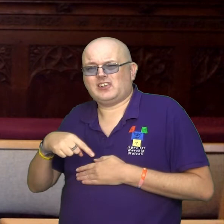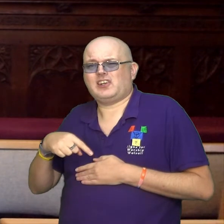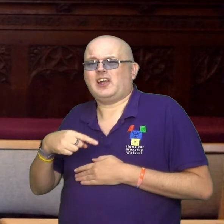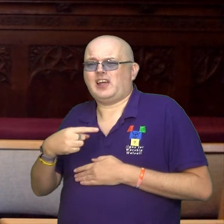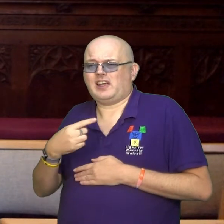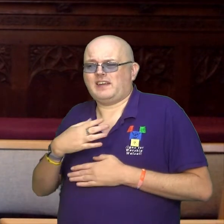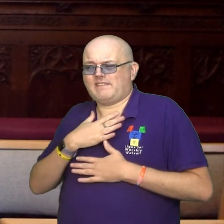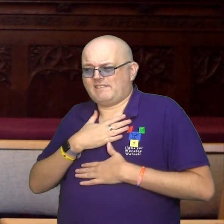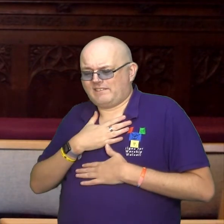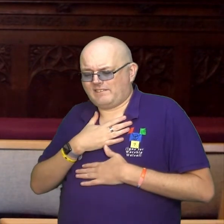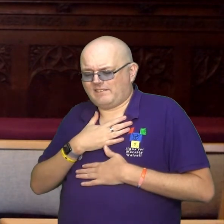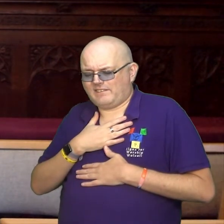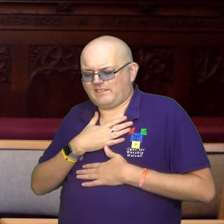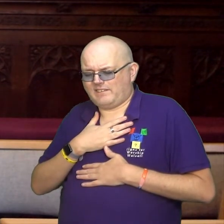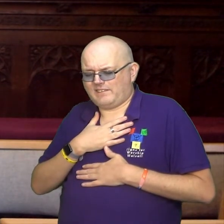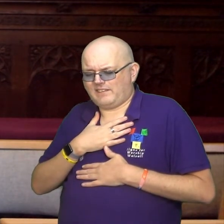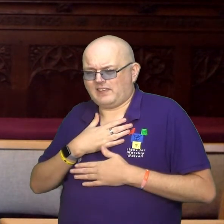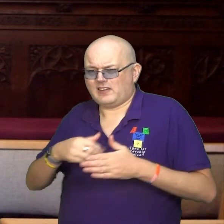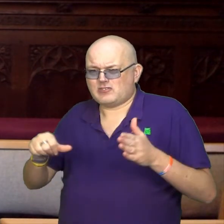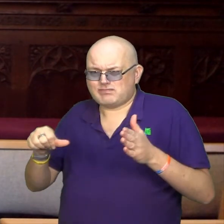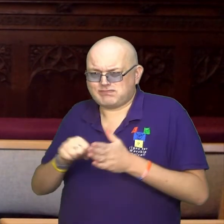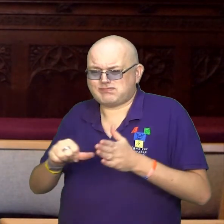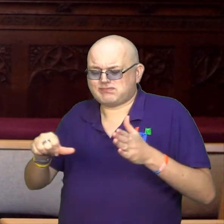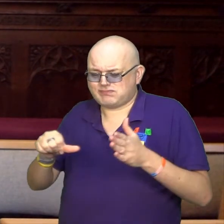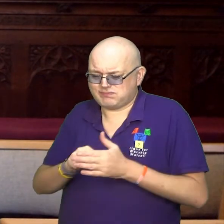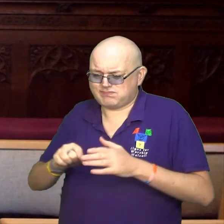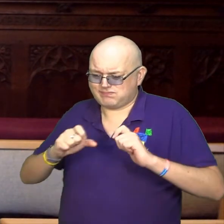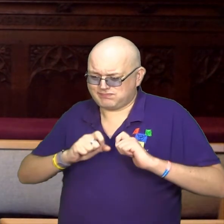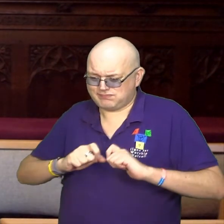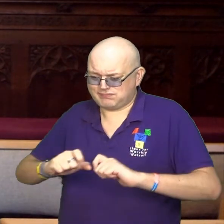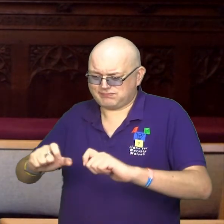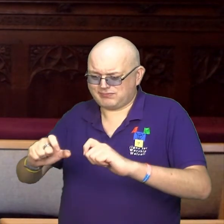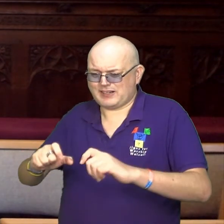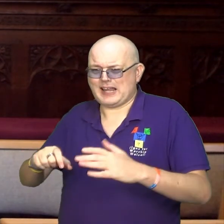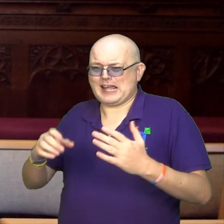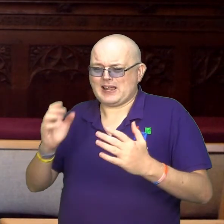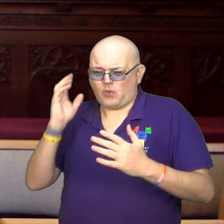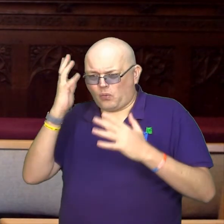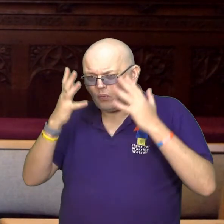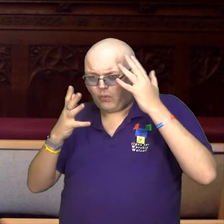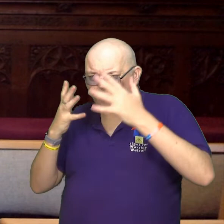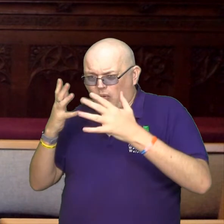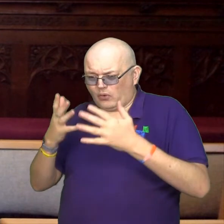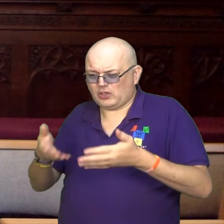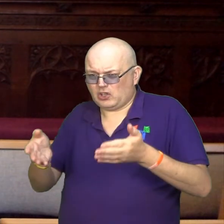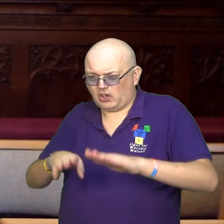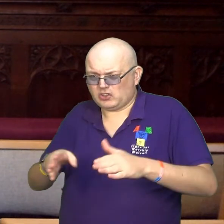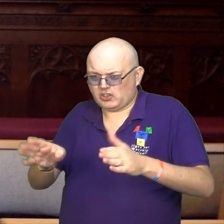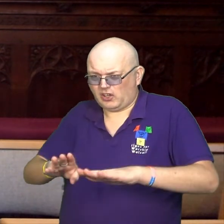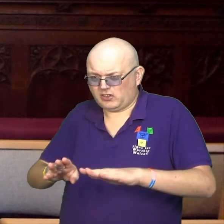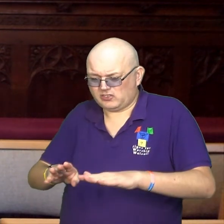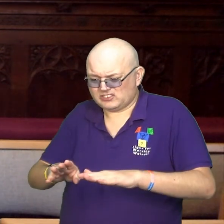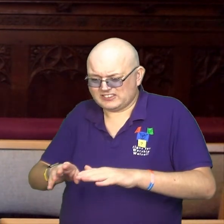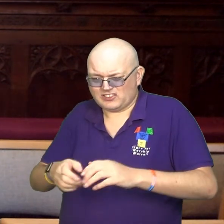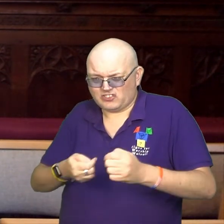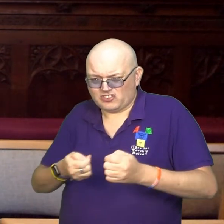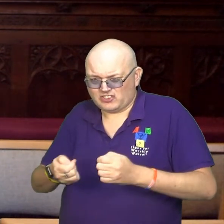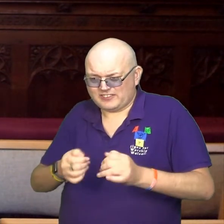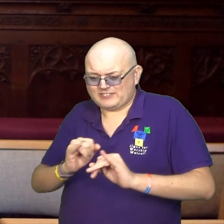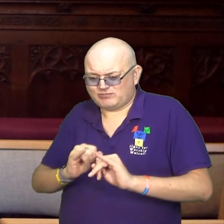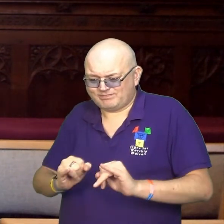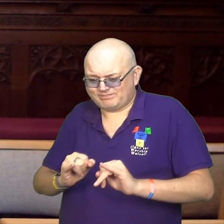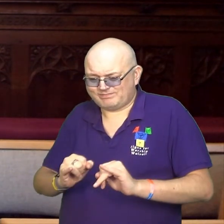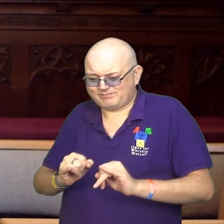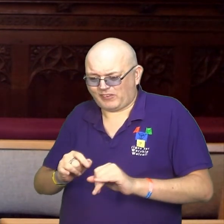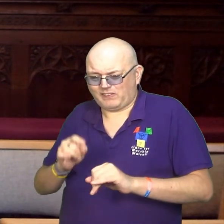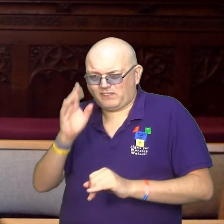year, through all the trials, through all the lockdowns and restrictions,